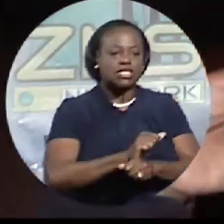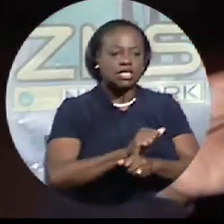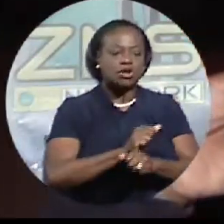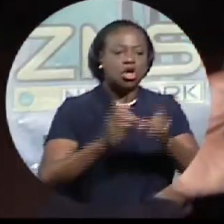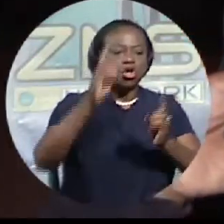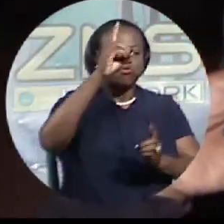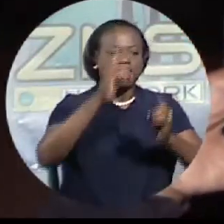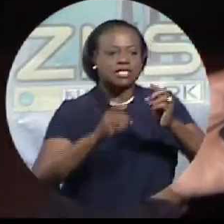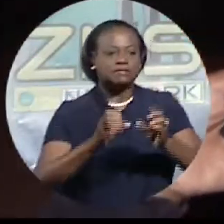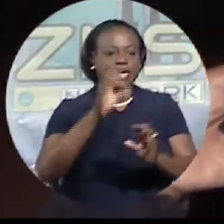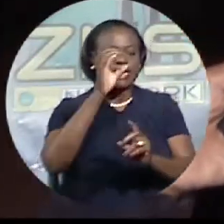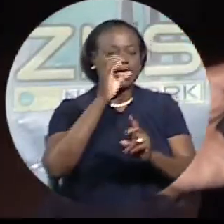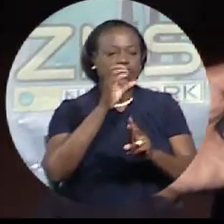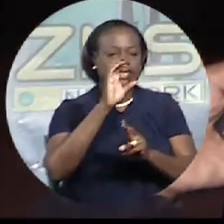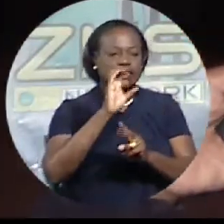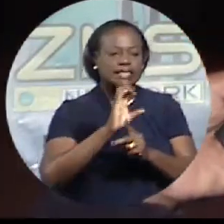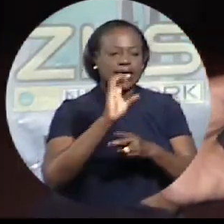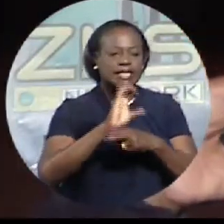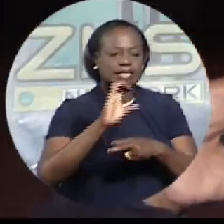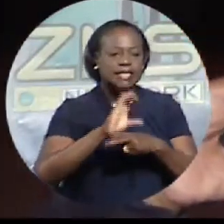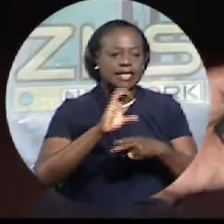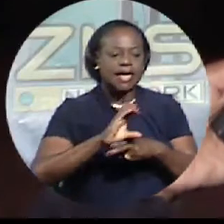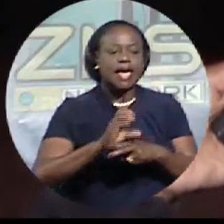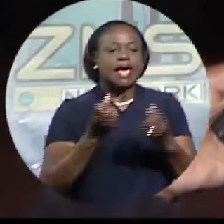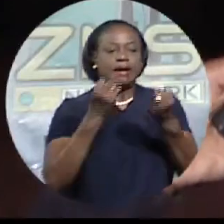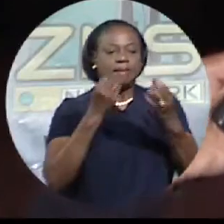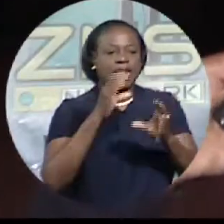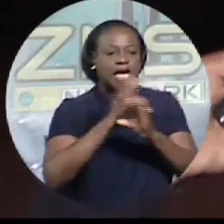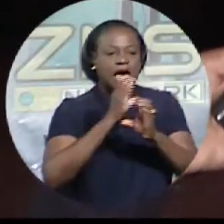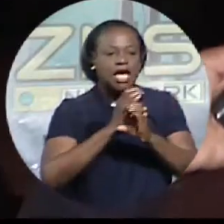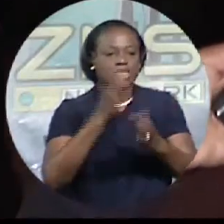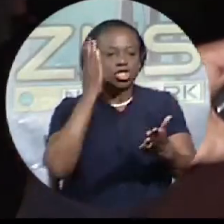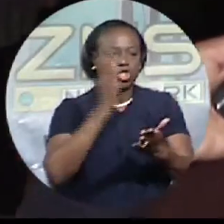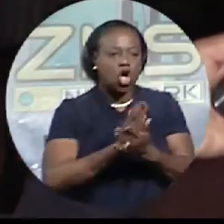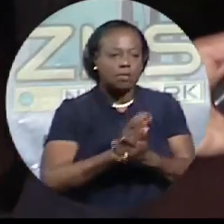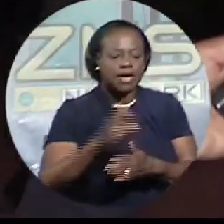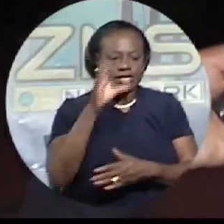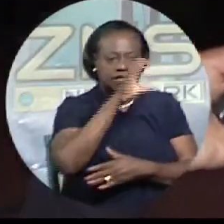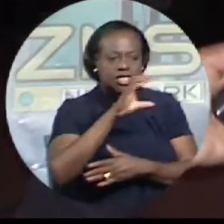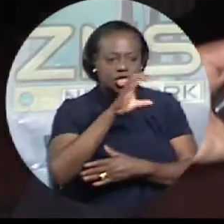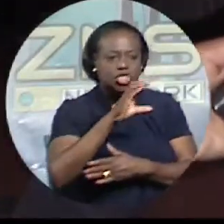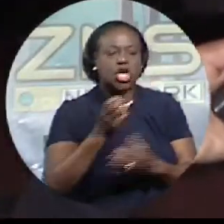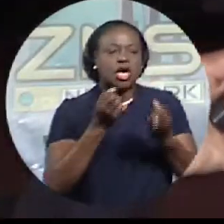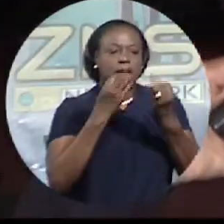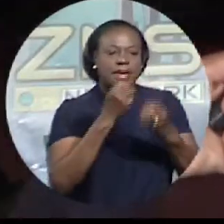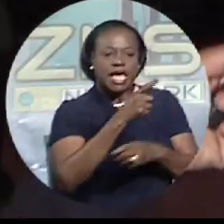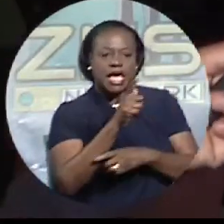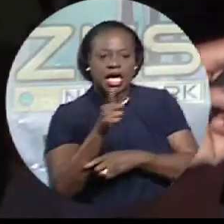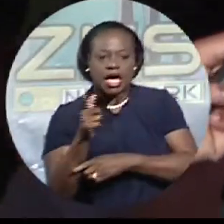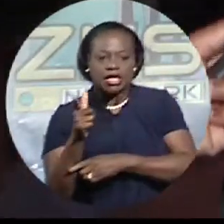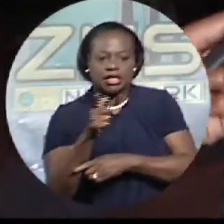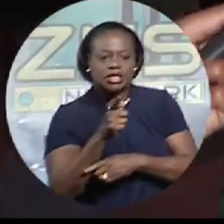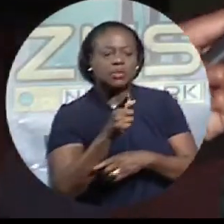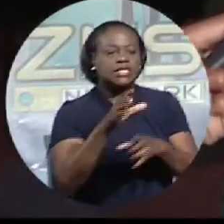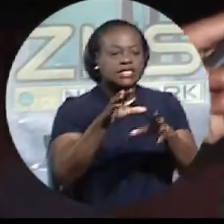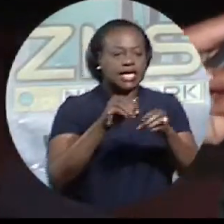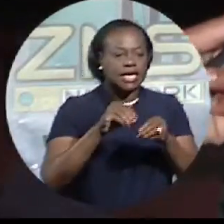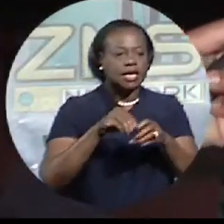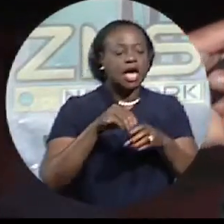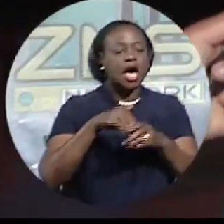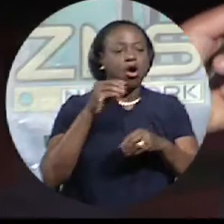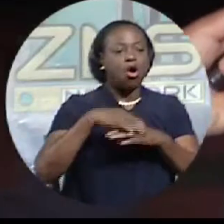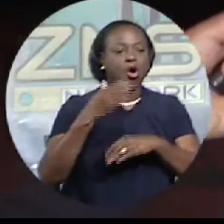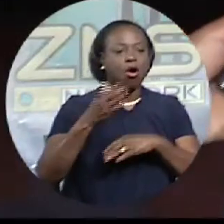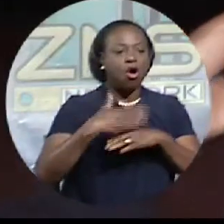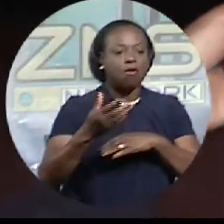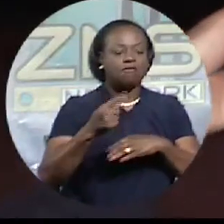a number of vehicles being stopped and searched. We have recovered a number of firearms. We want to reassure members of the public, put the clarion call back out to the